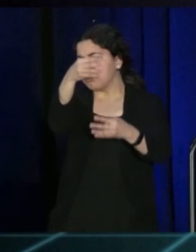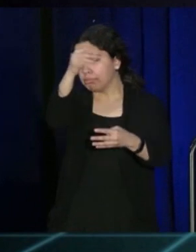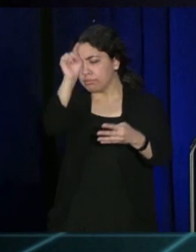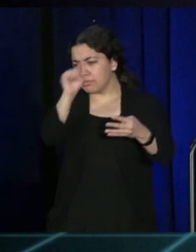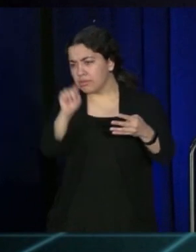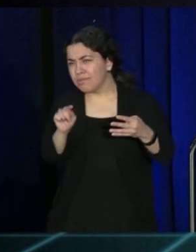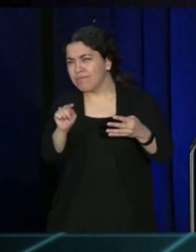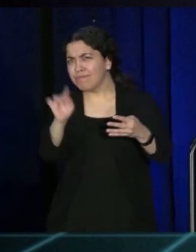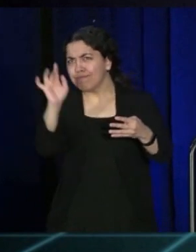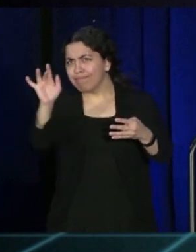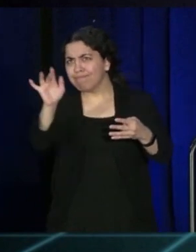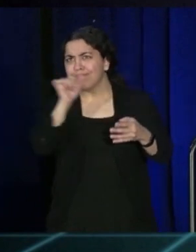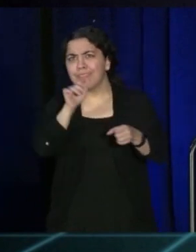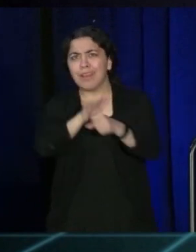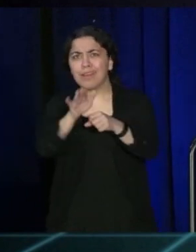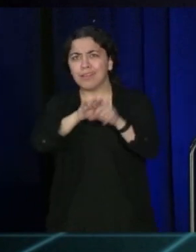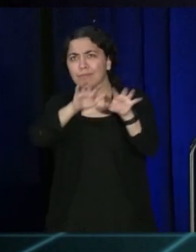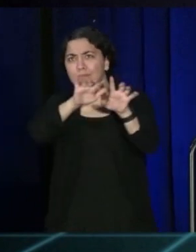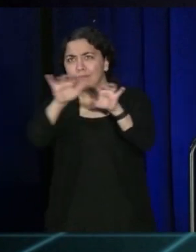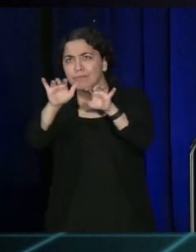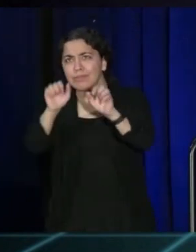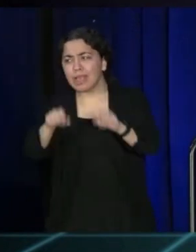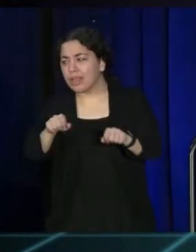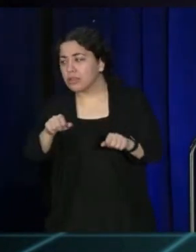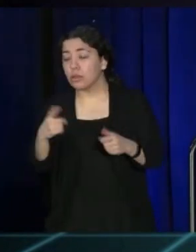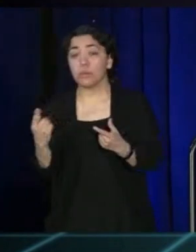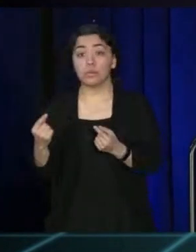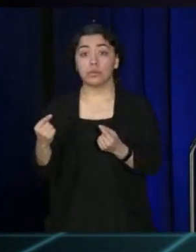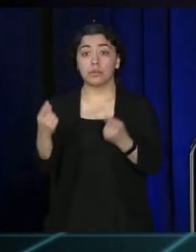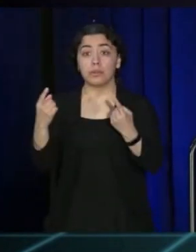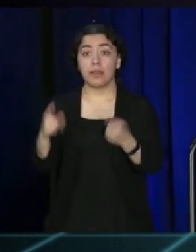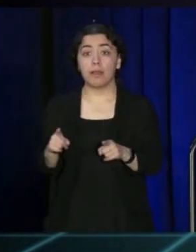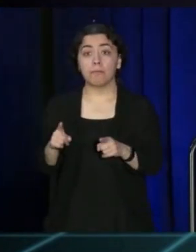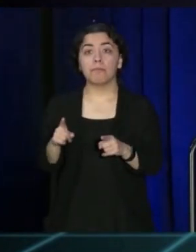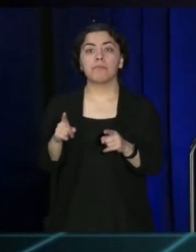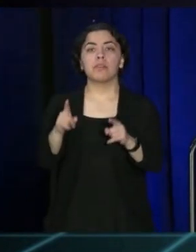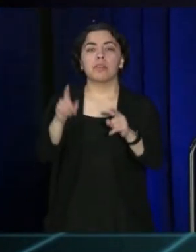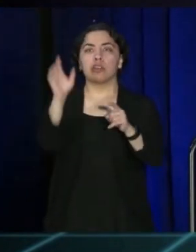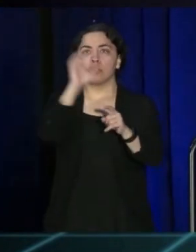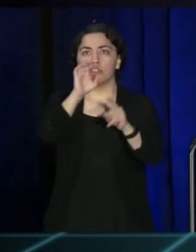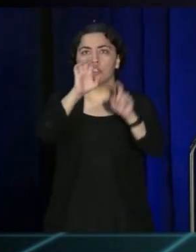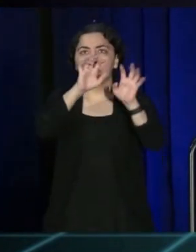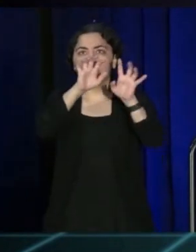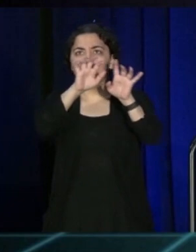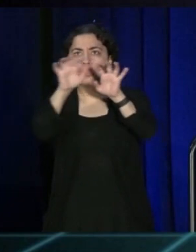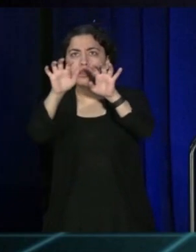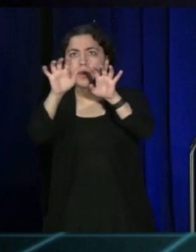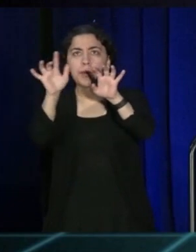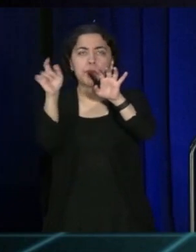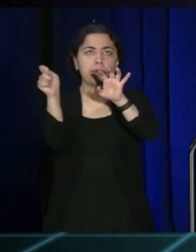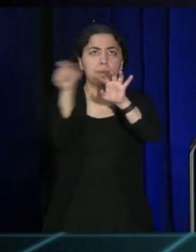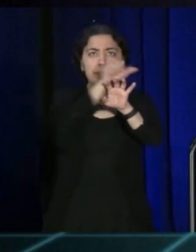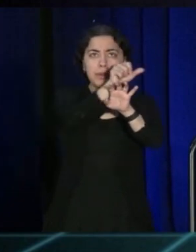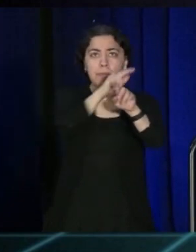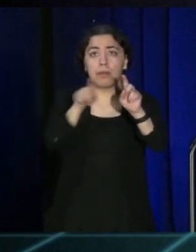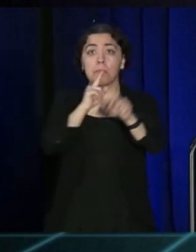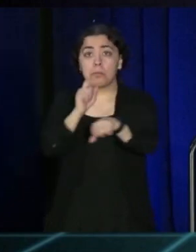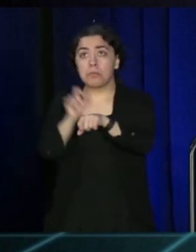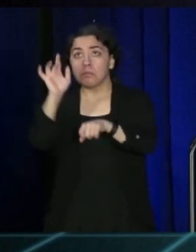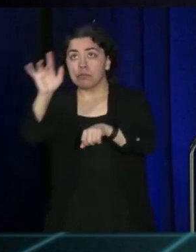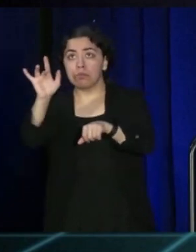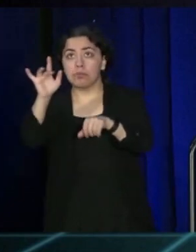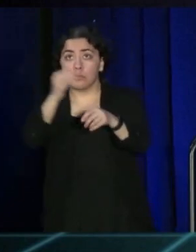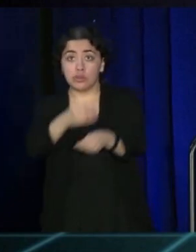work. What it does is it clears your search, but it doesn't actually perform the search. It takes